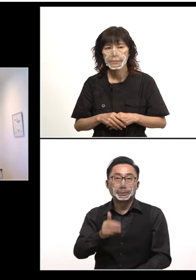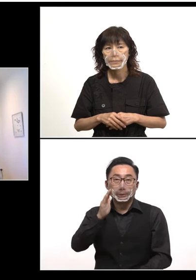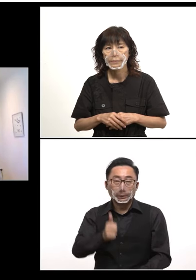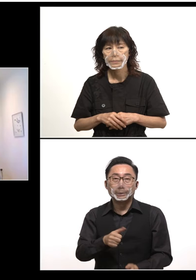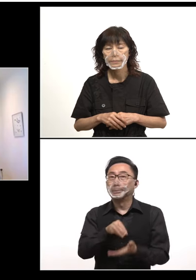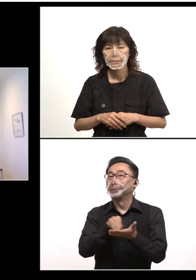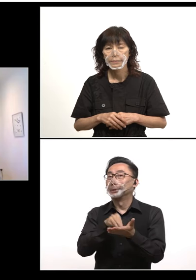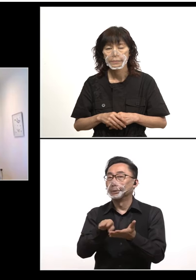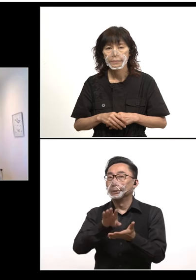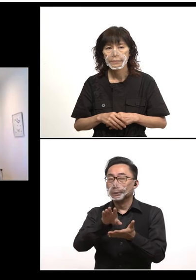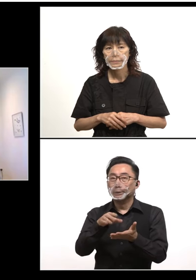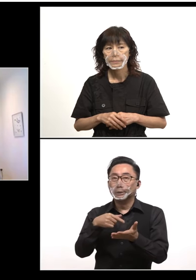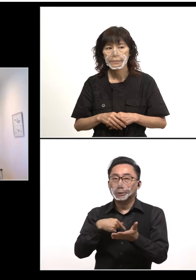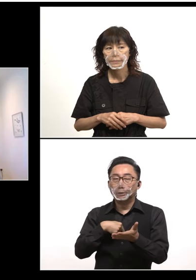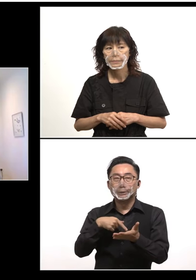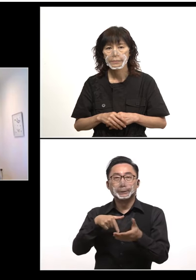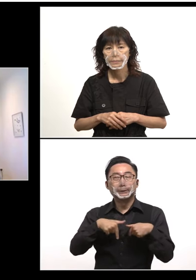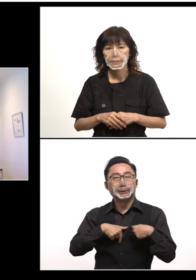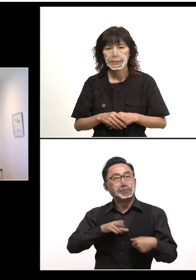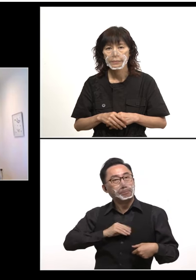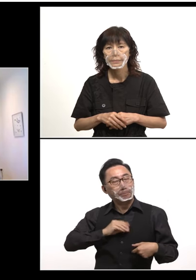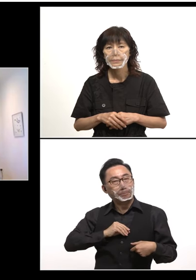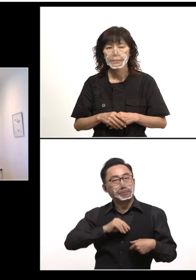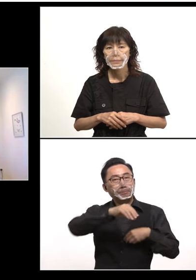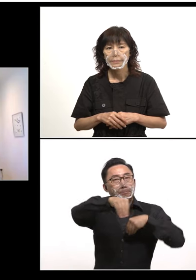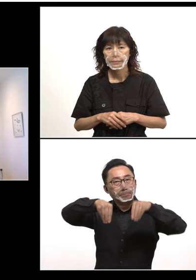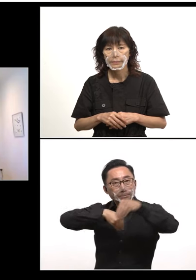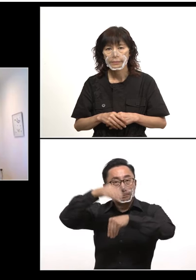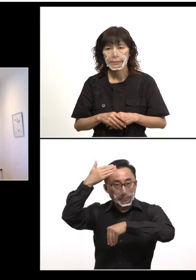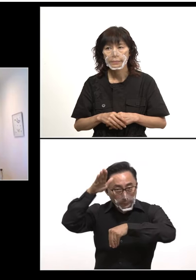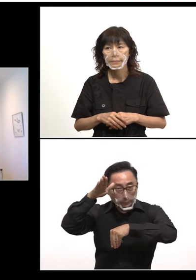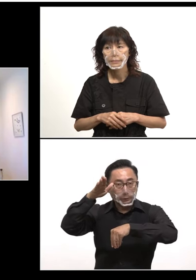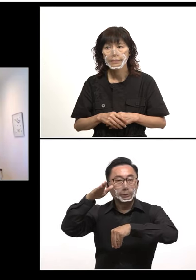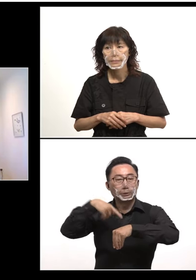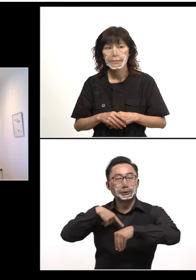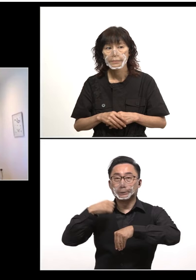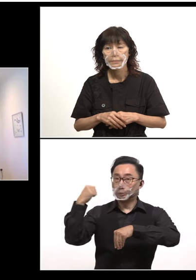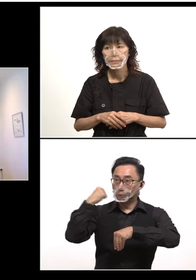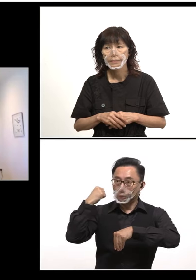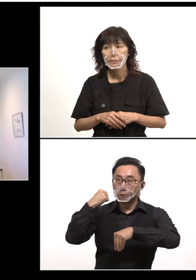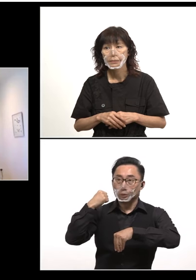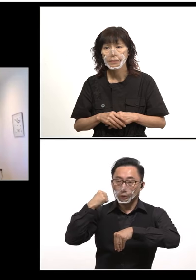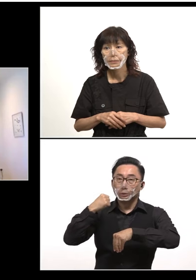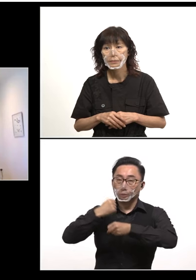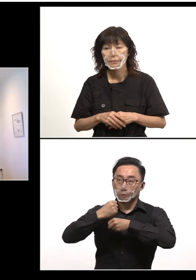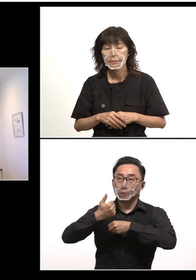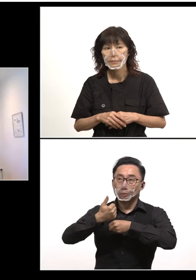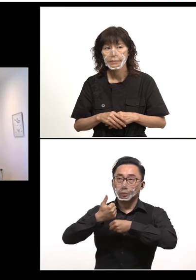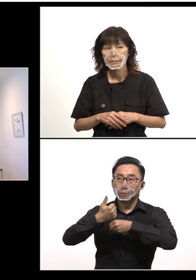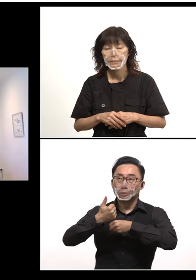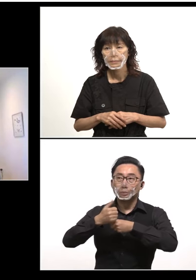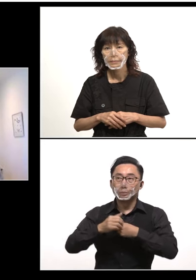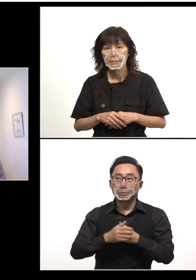compassion, empathy, and trying your best, then we all stand to I guess,